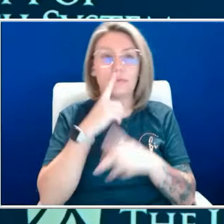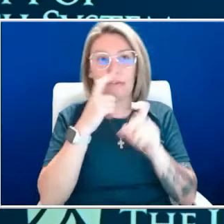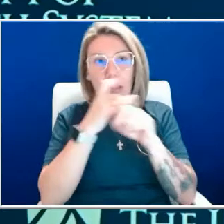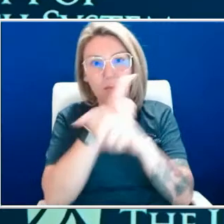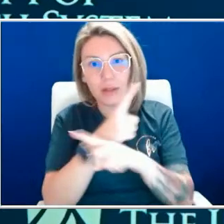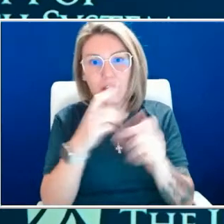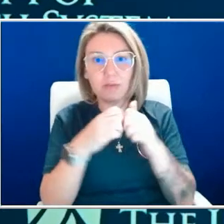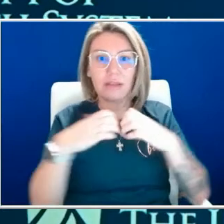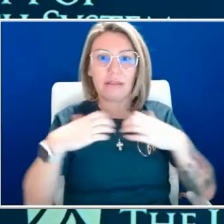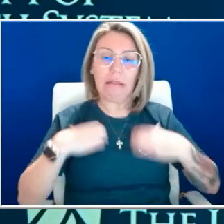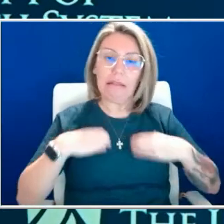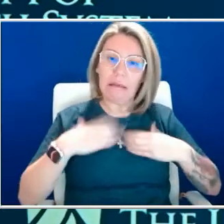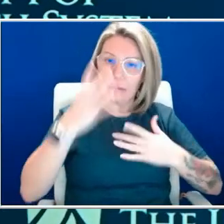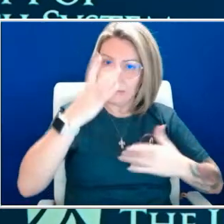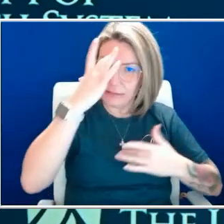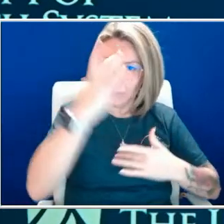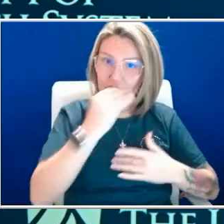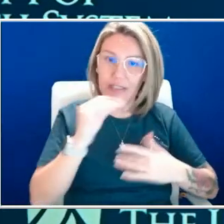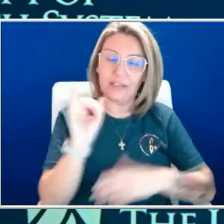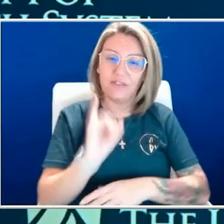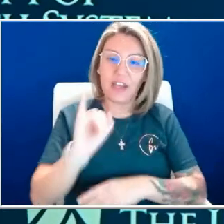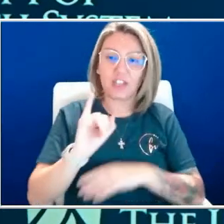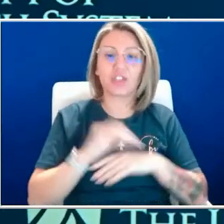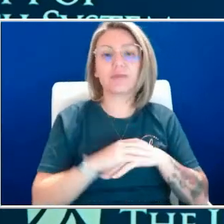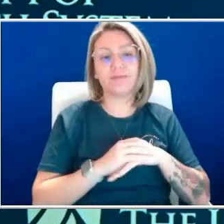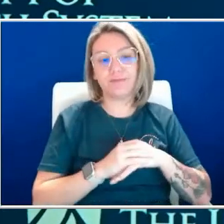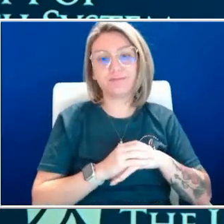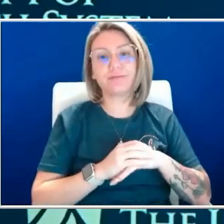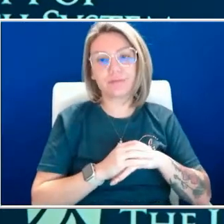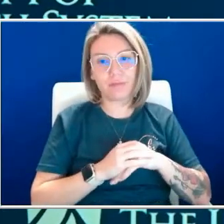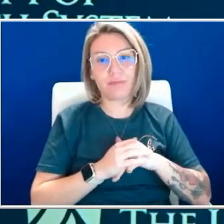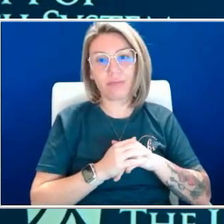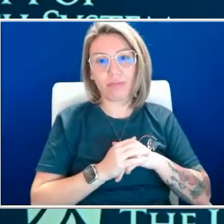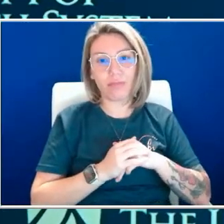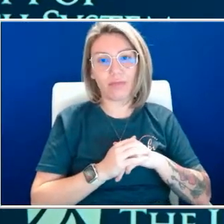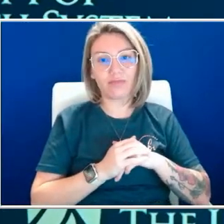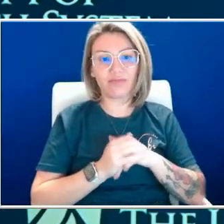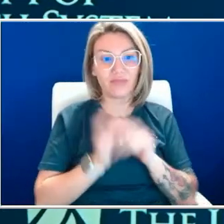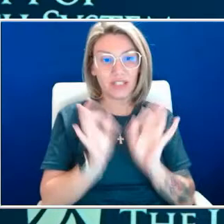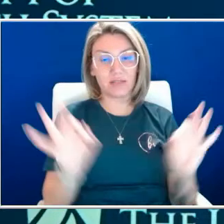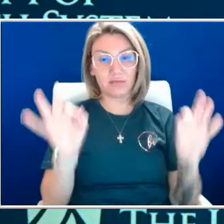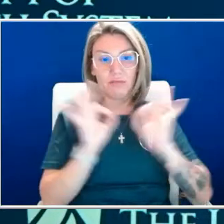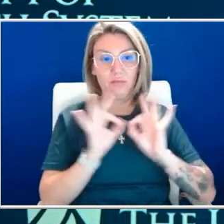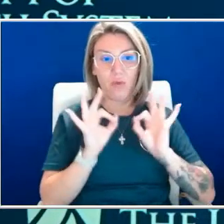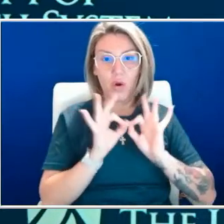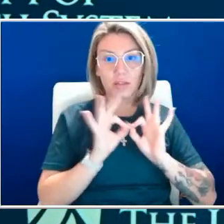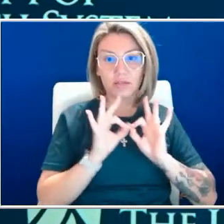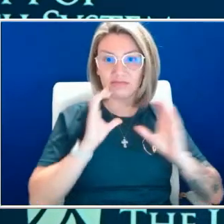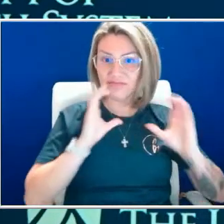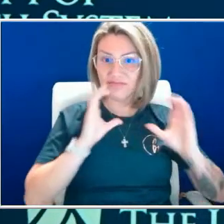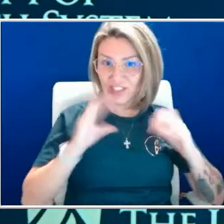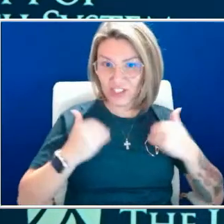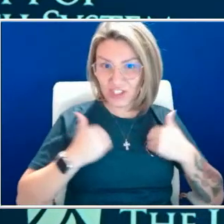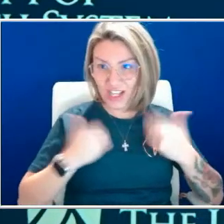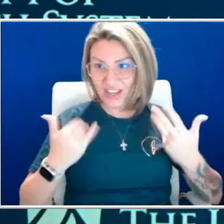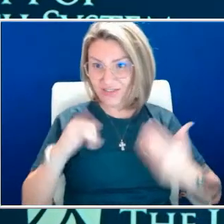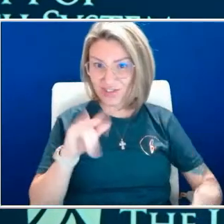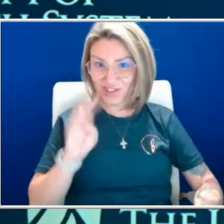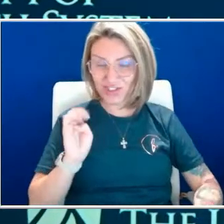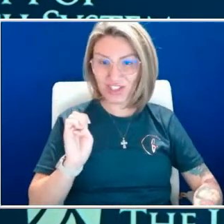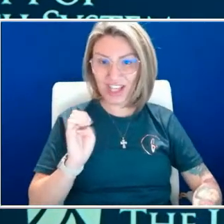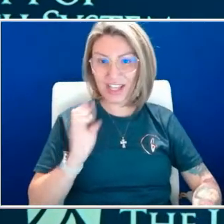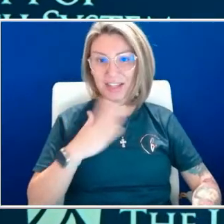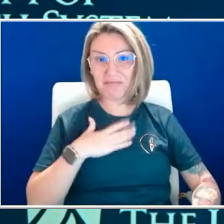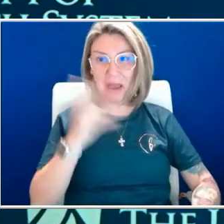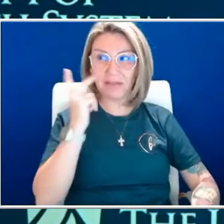lung infections, and so it's an important conversation to have. With Jackie, in my recollection, correct me if